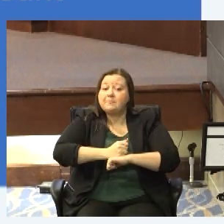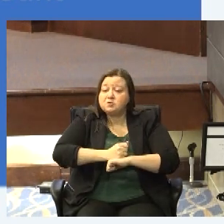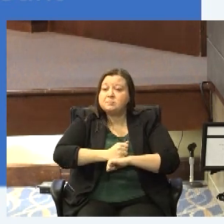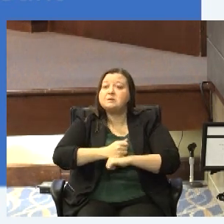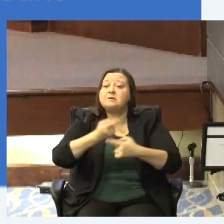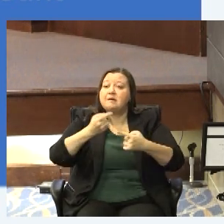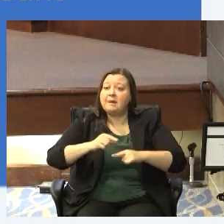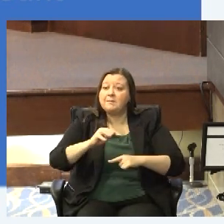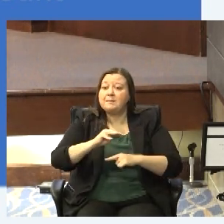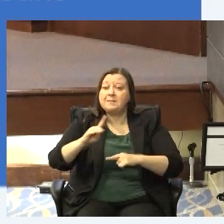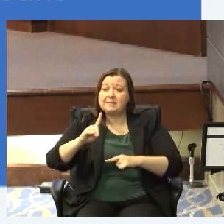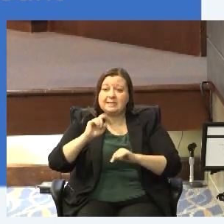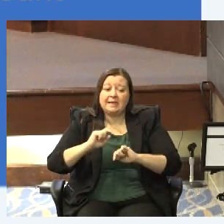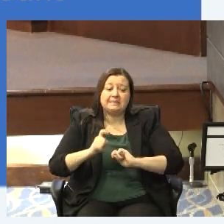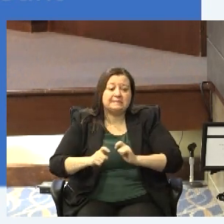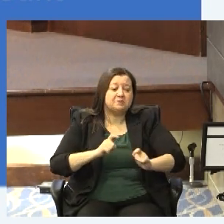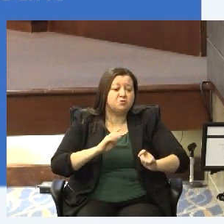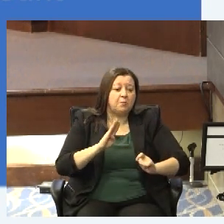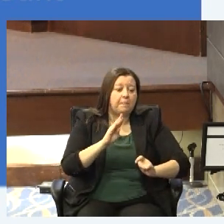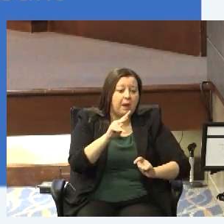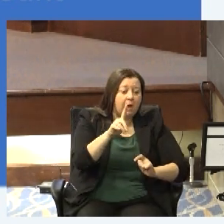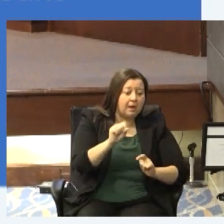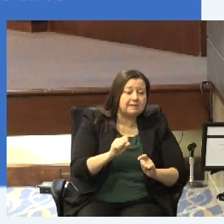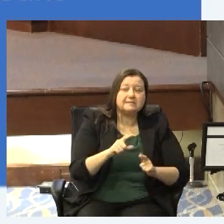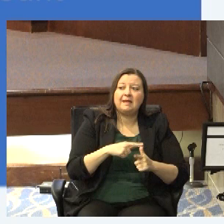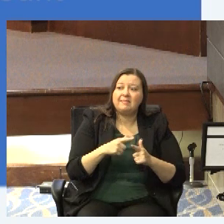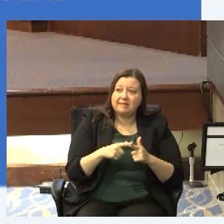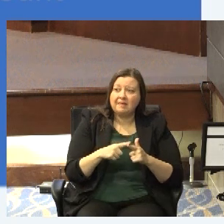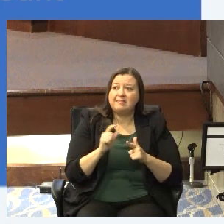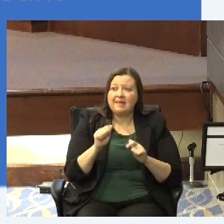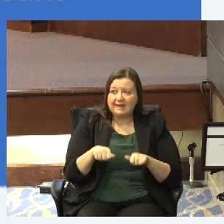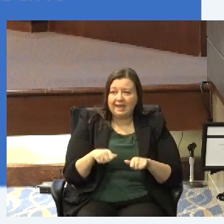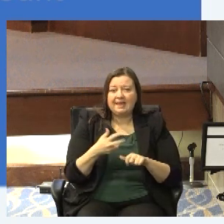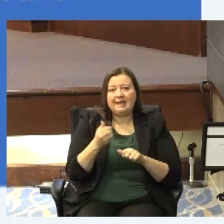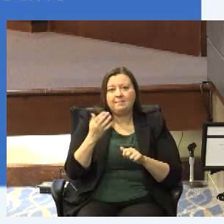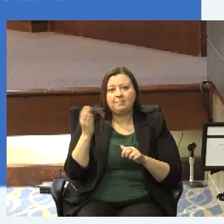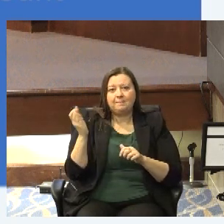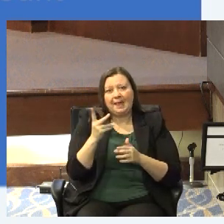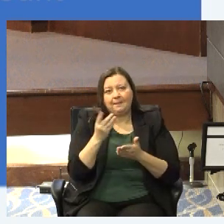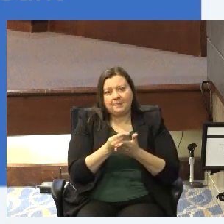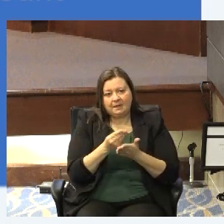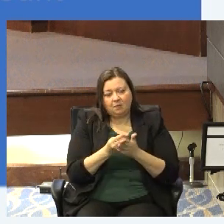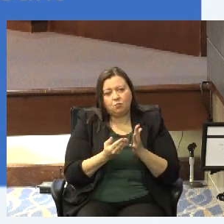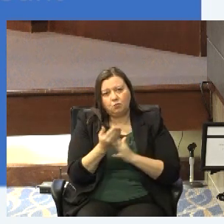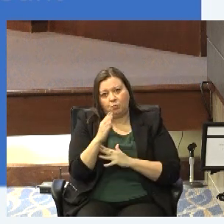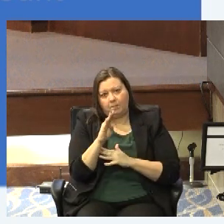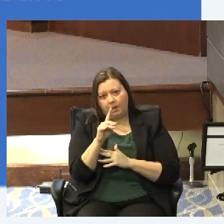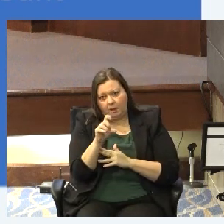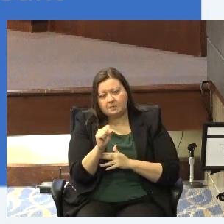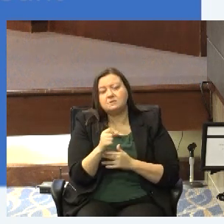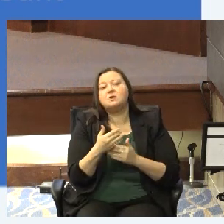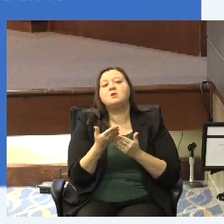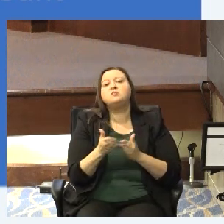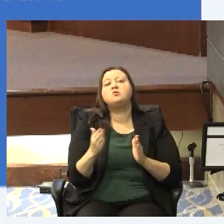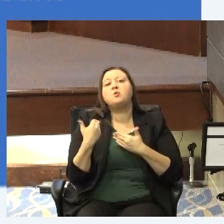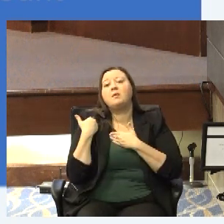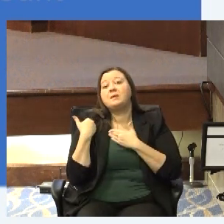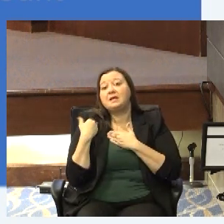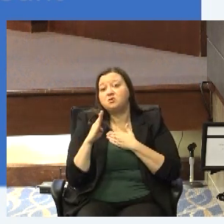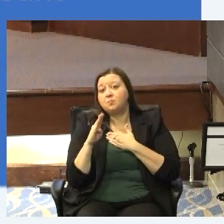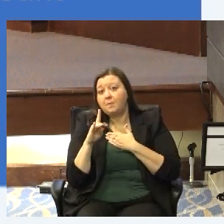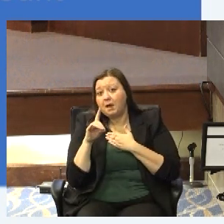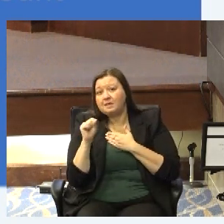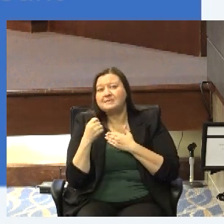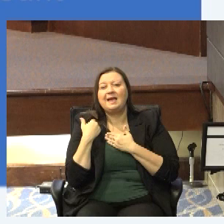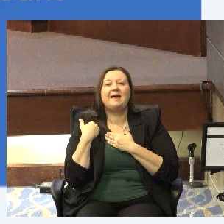MMD can issue bonds and the developer can recover their infrastructure investment through those bonds. Their general obligation bonds contained an unlimited